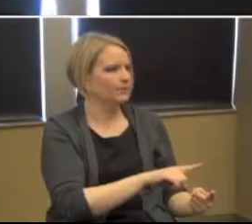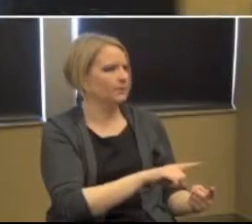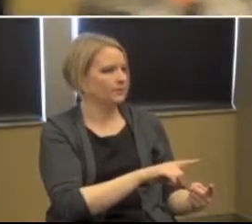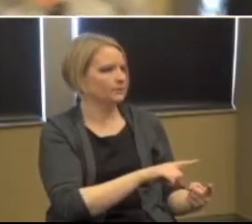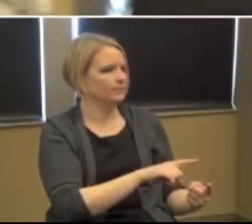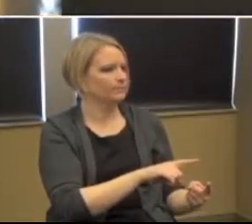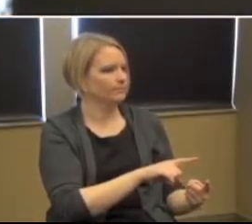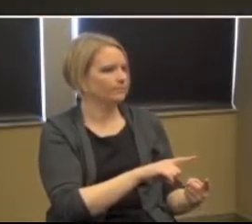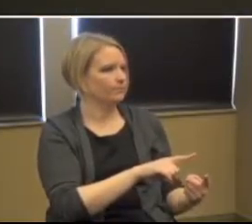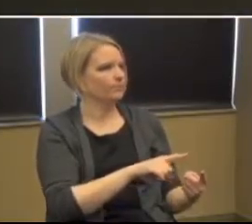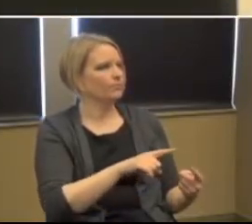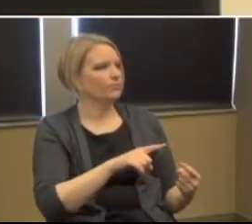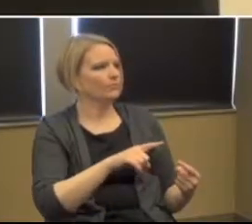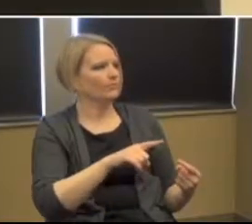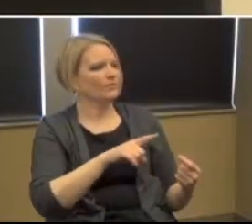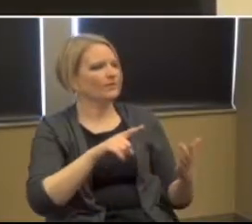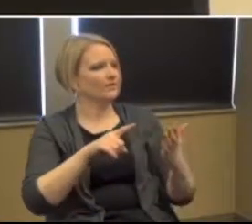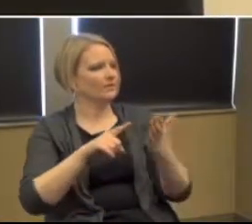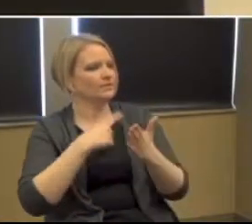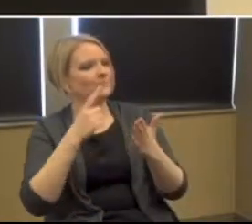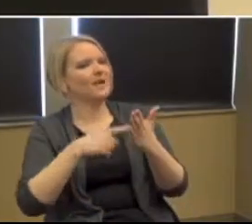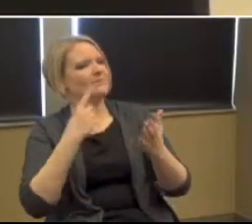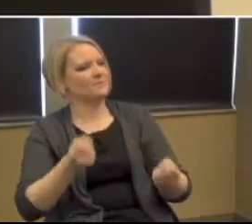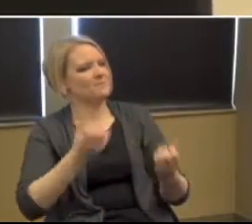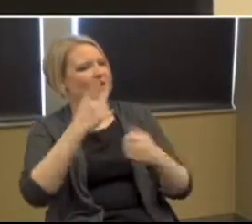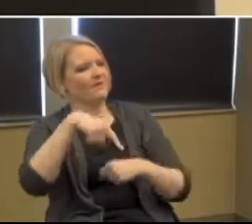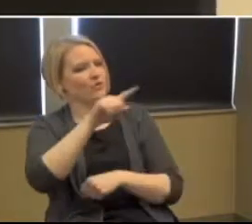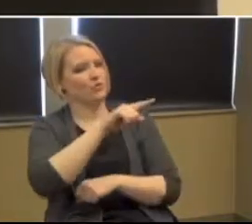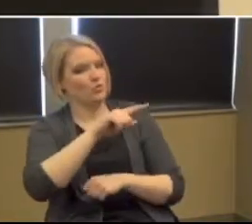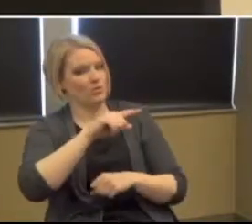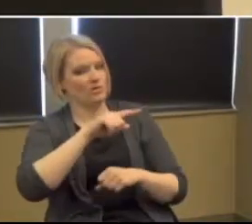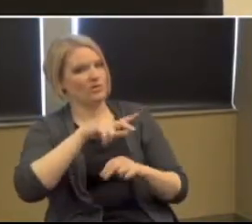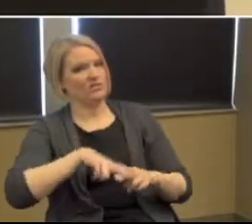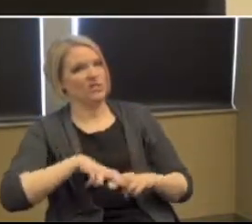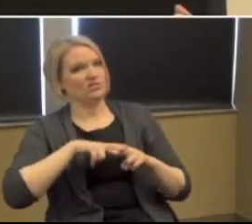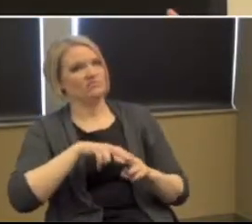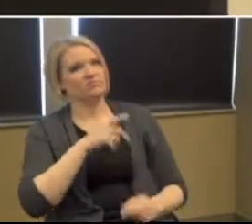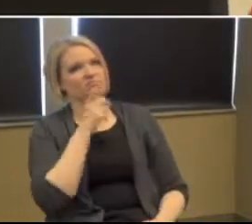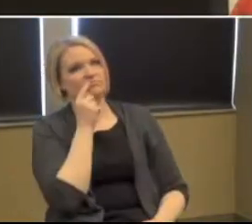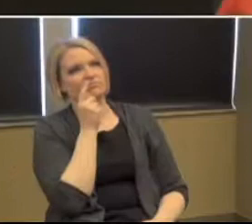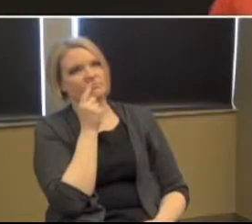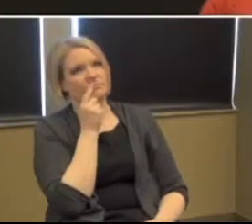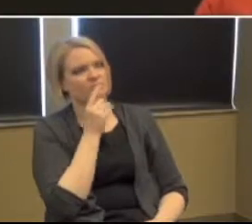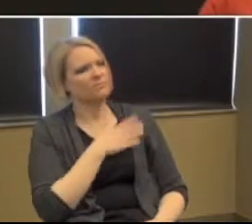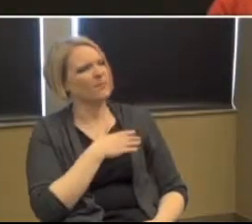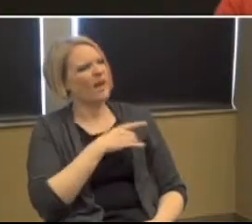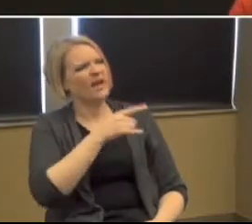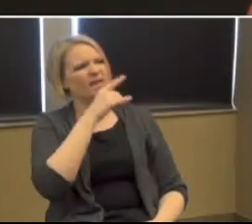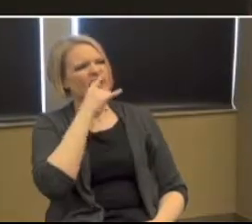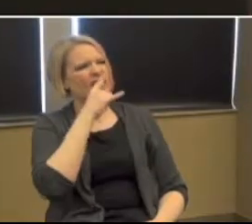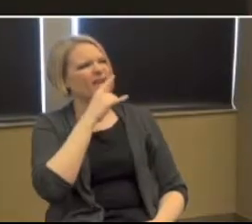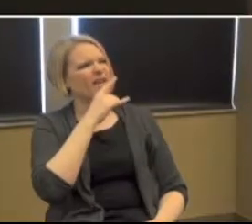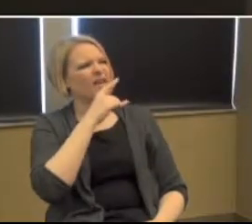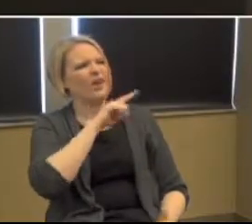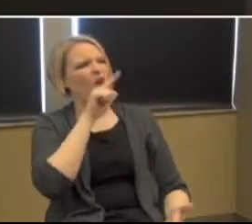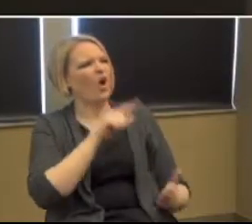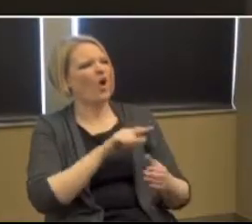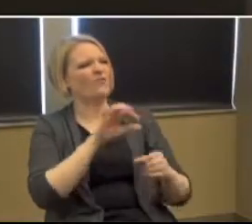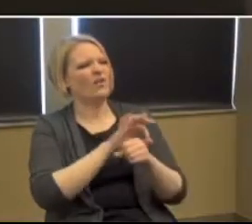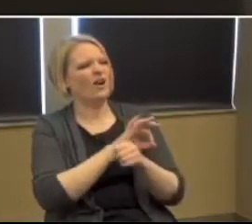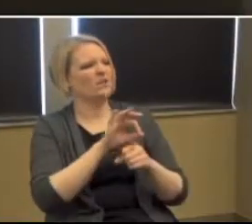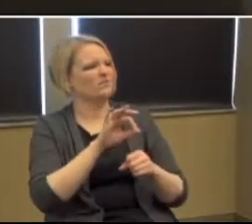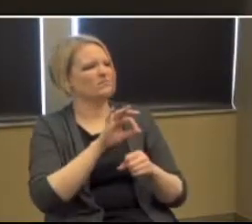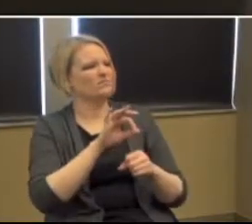So sometimes many of you may sit here today and think, well, my kid's not low enough to need an independent